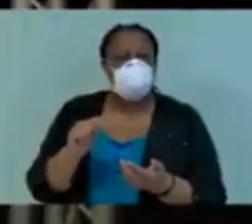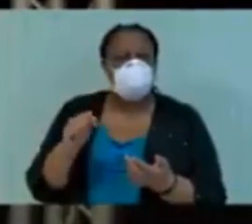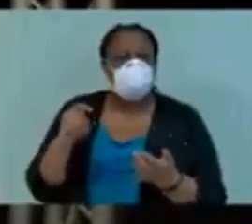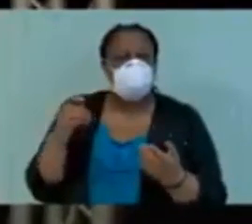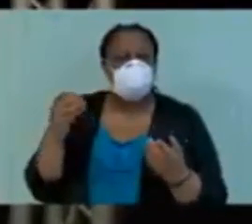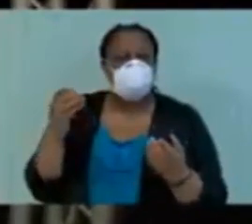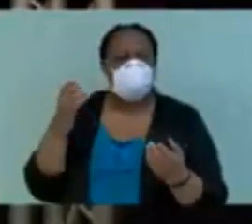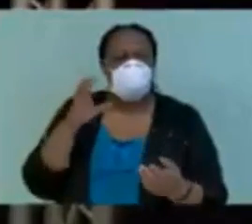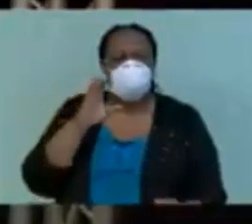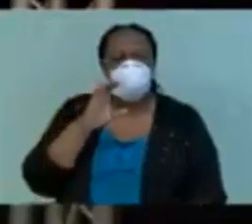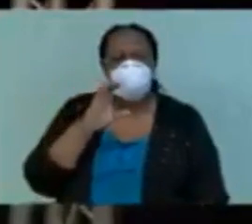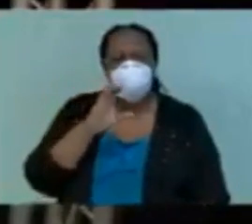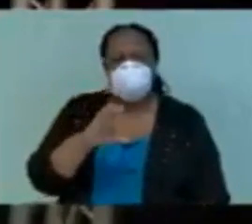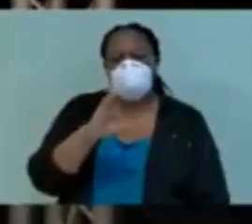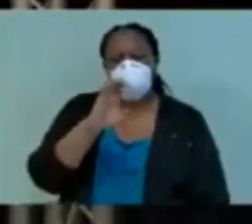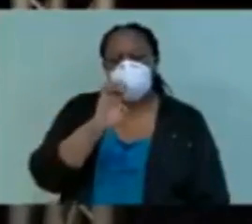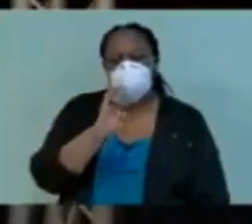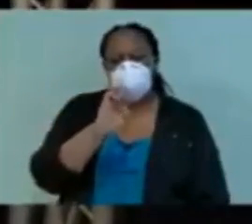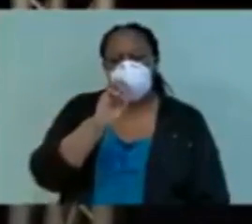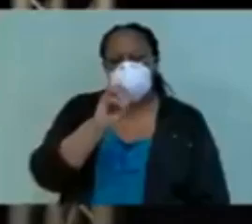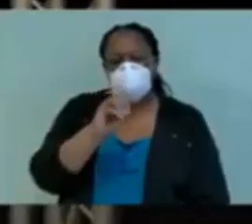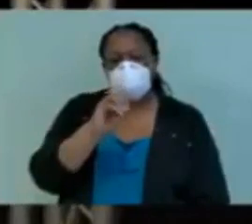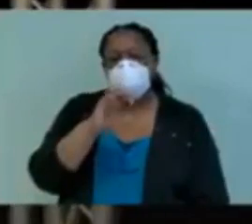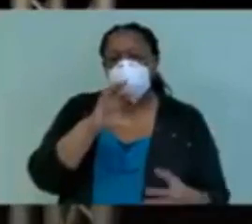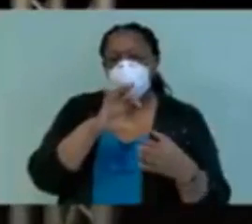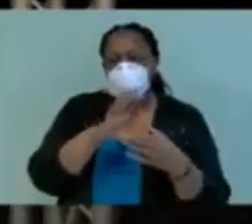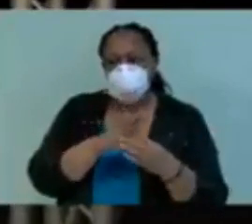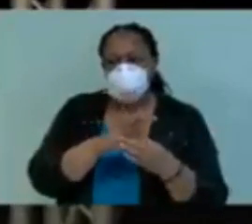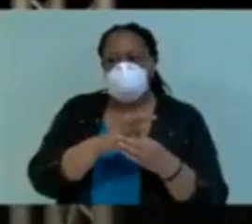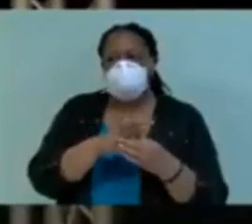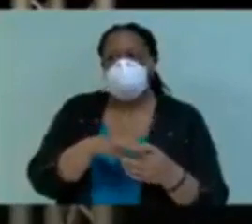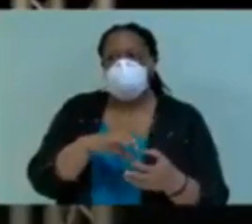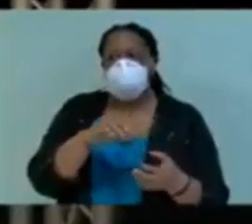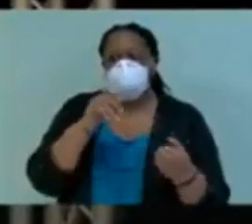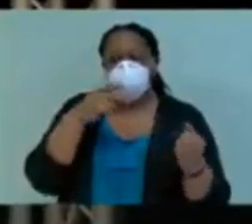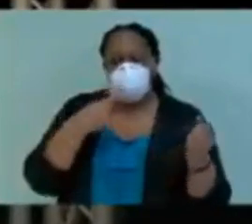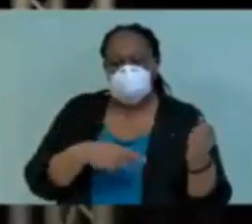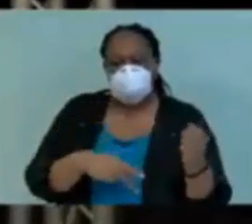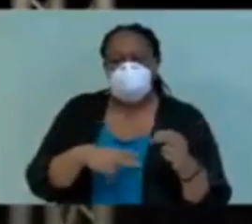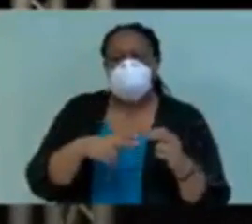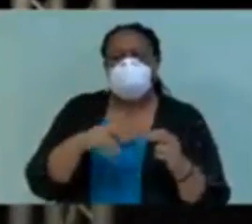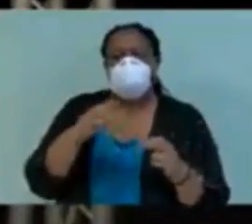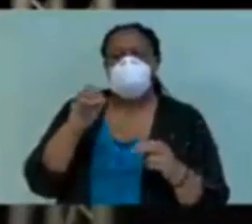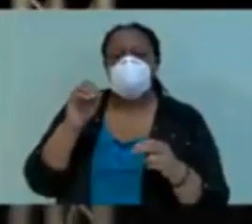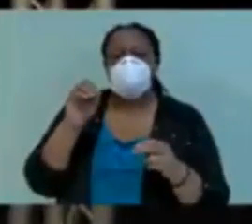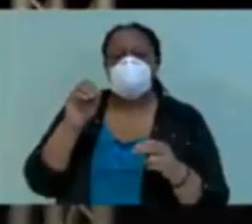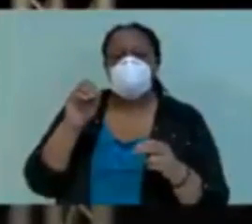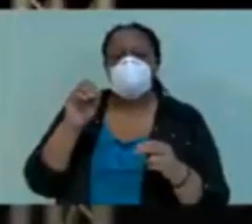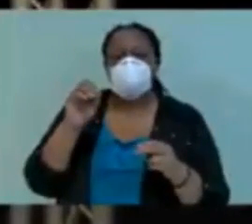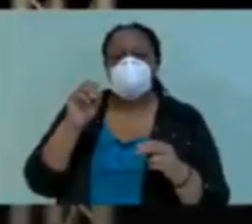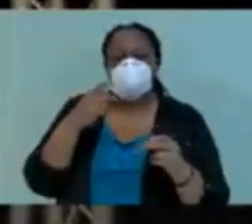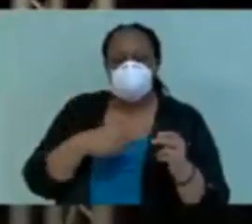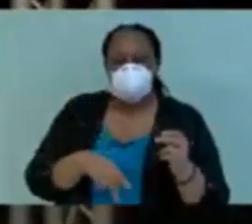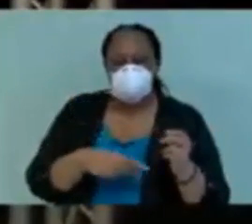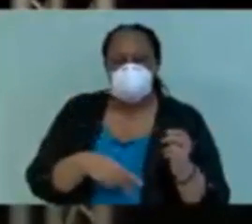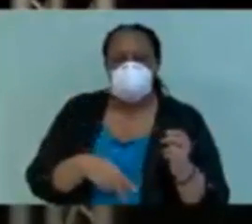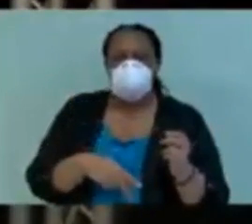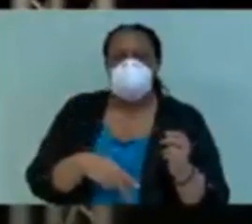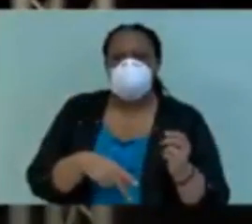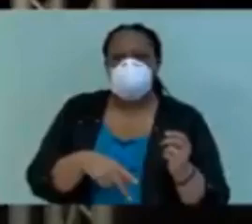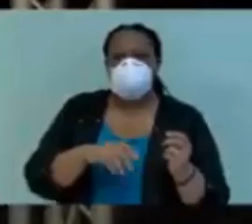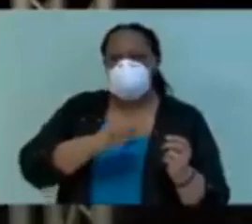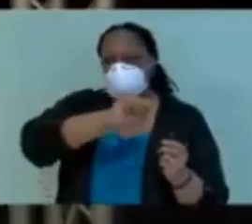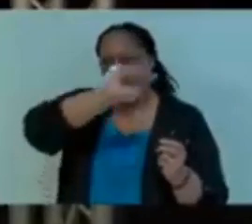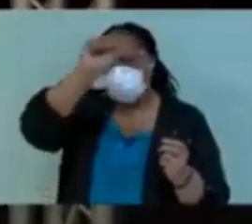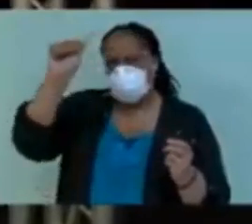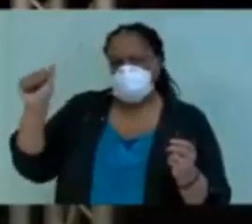including the SCASPA. We have Skellick here. We have the police, our chief medical